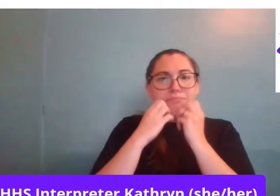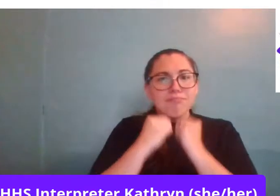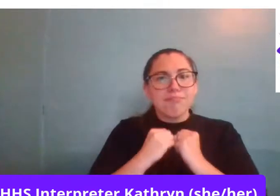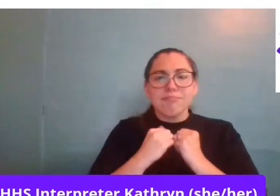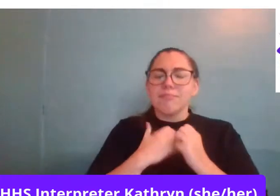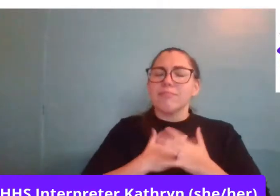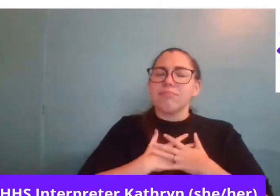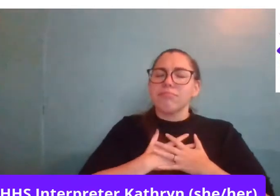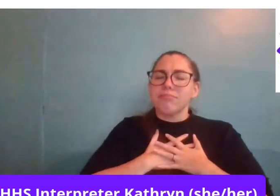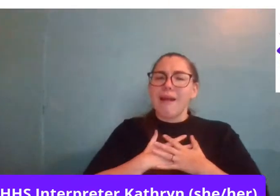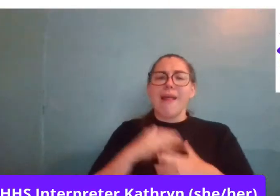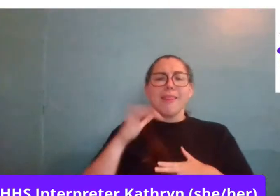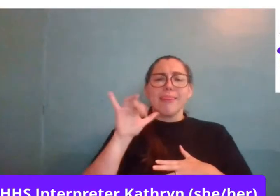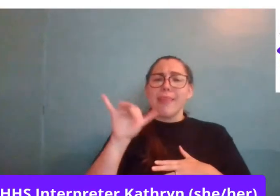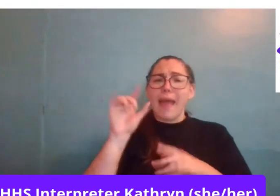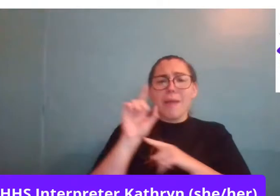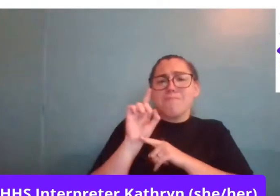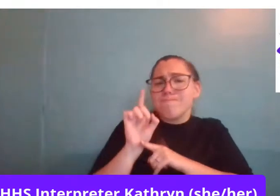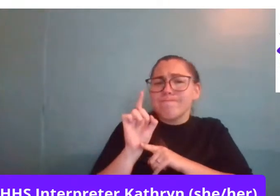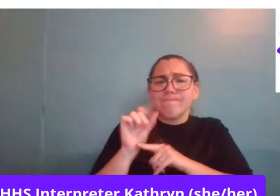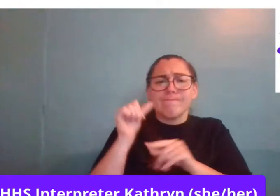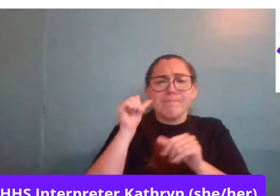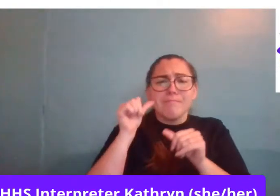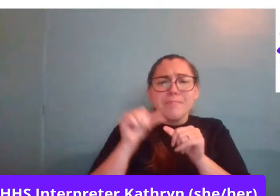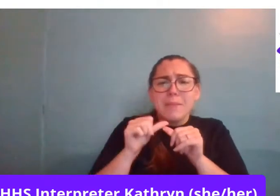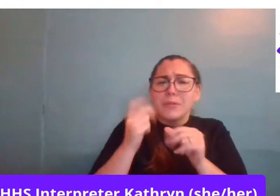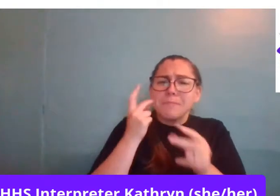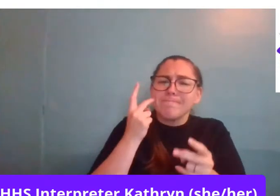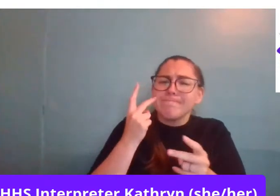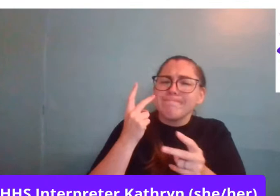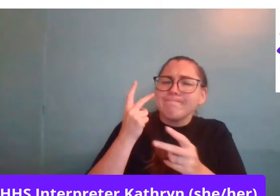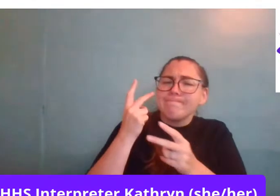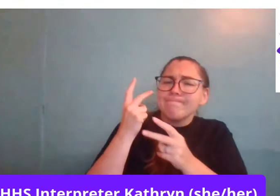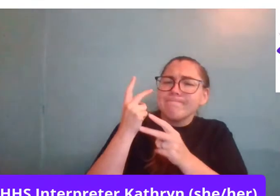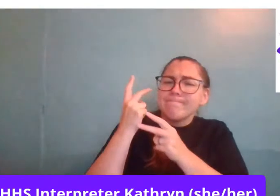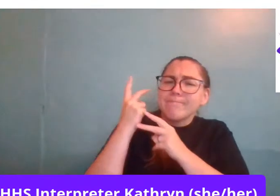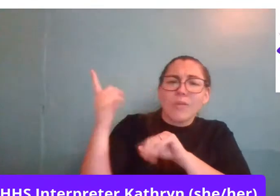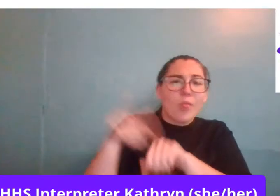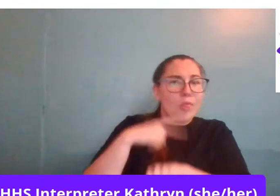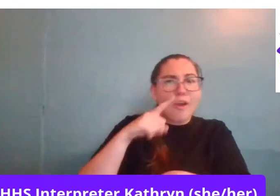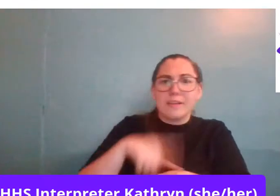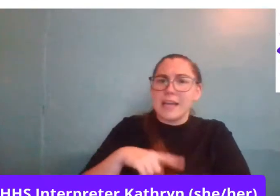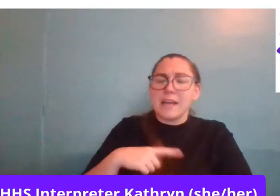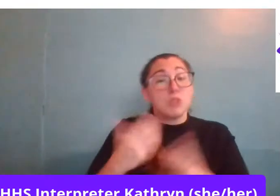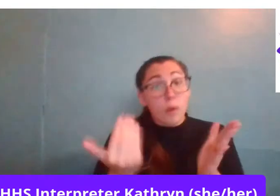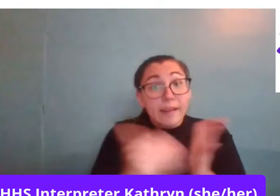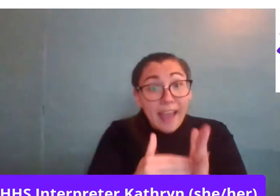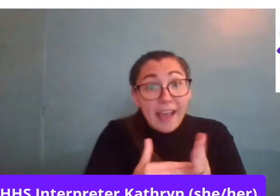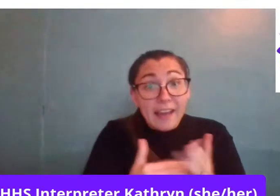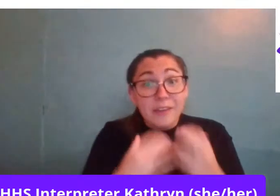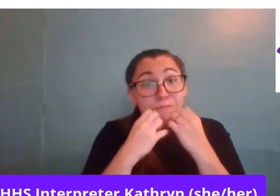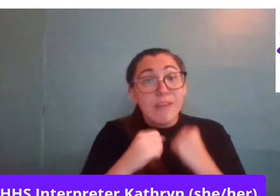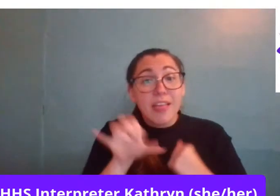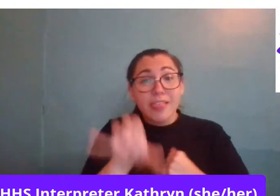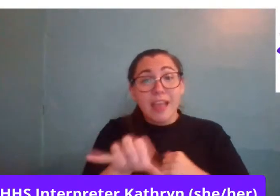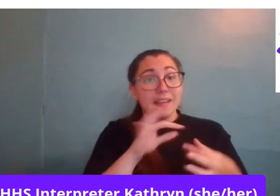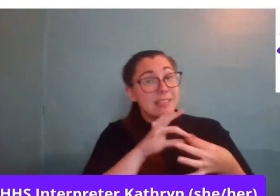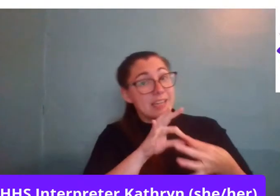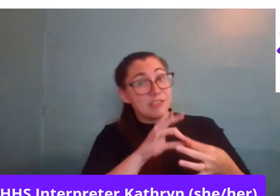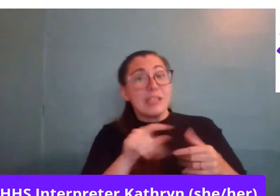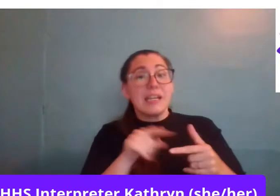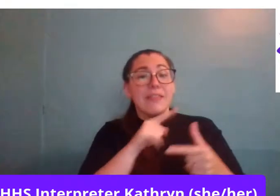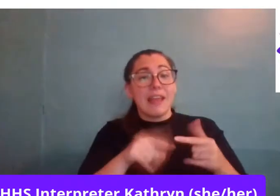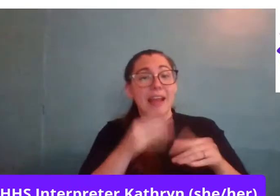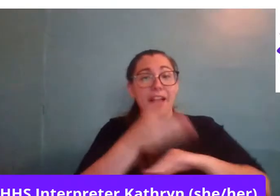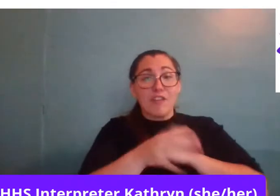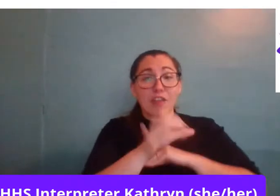and that memory for a very long time. So again, I appreciate the connection. And then after that, you